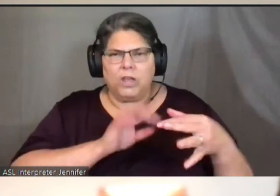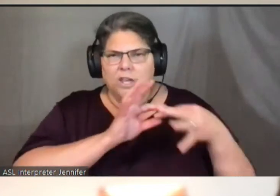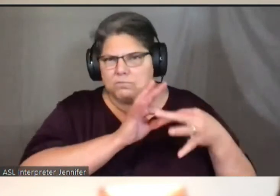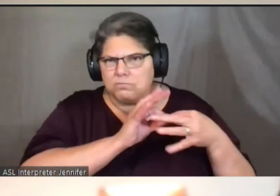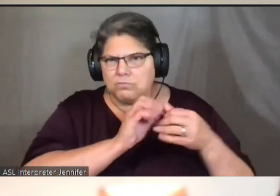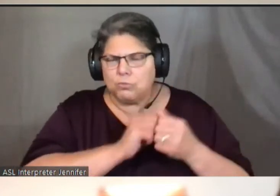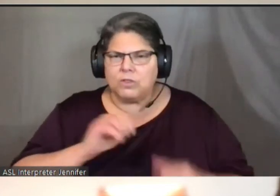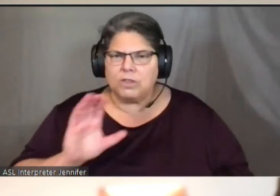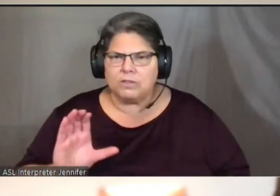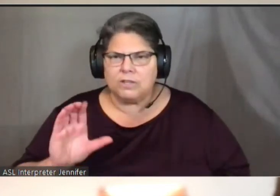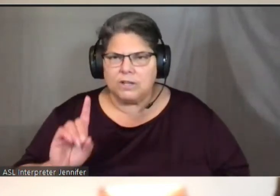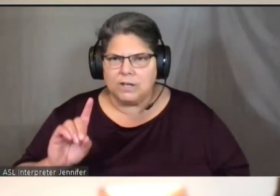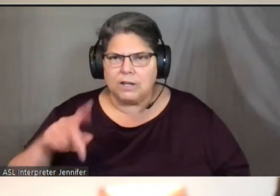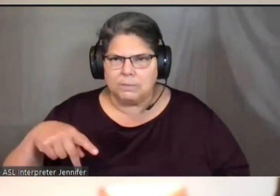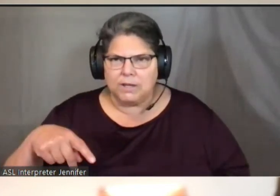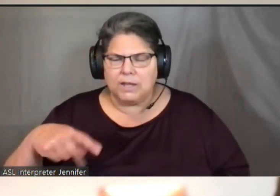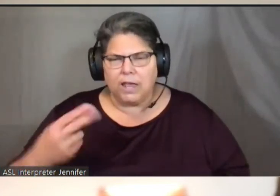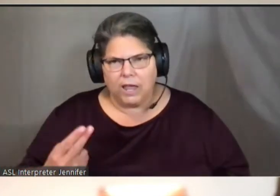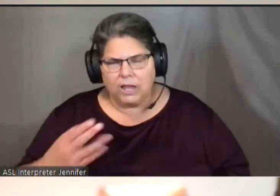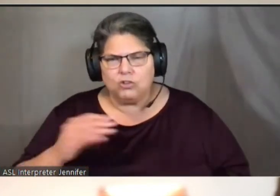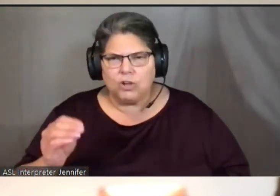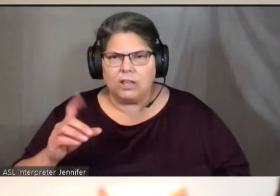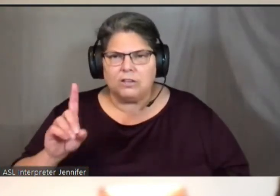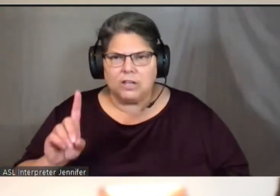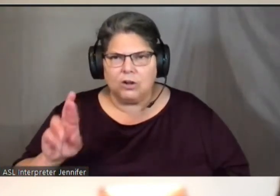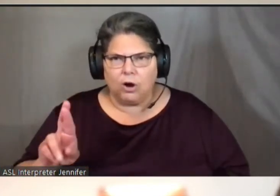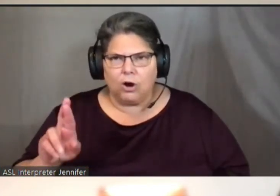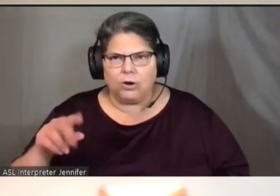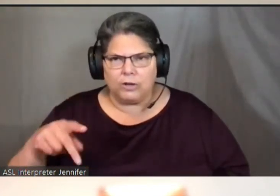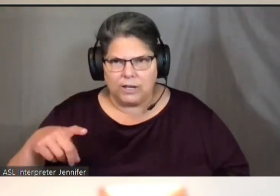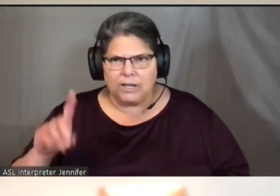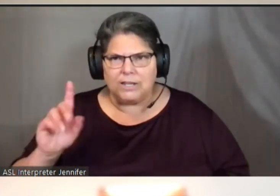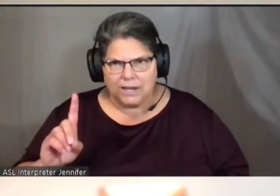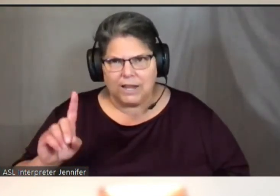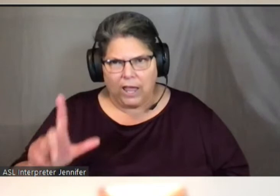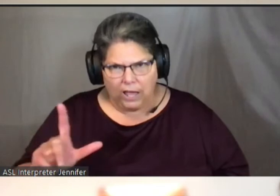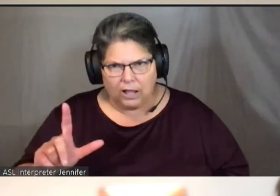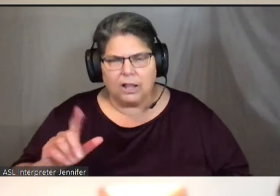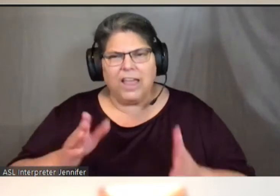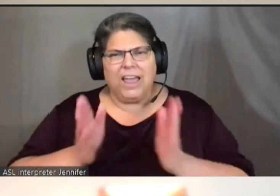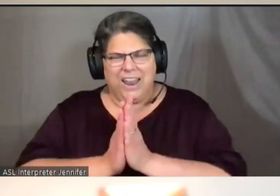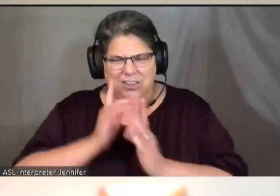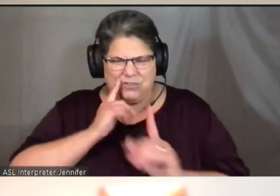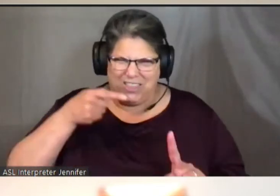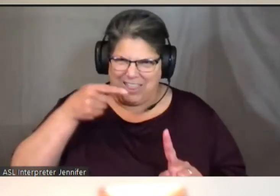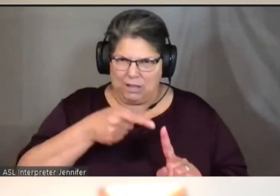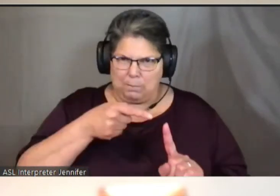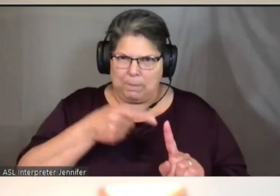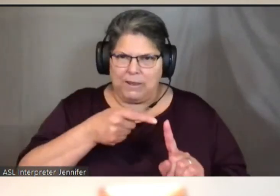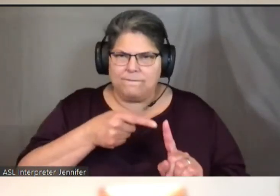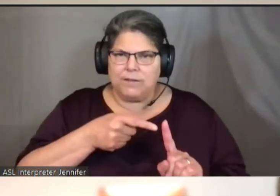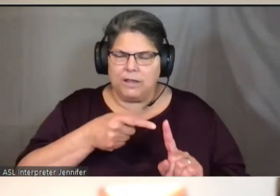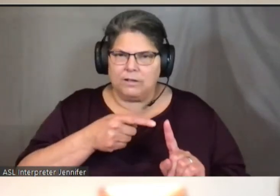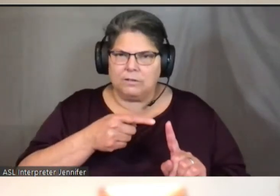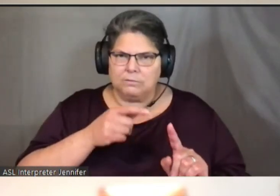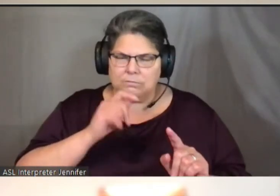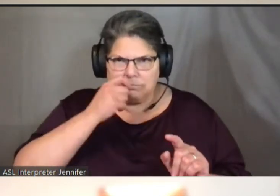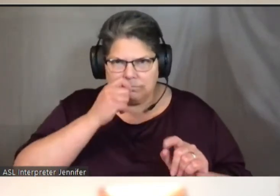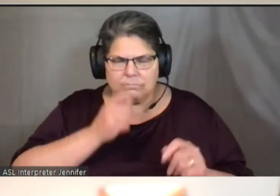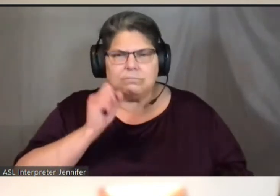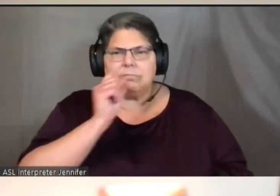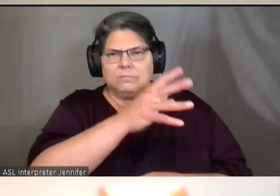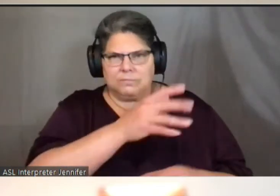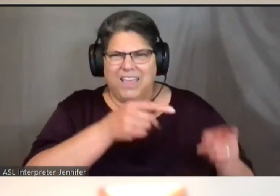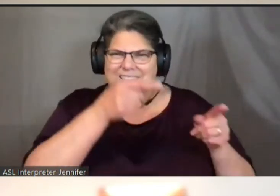and VRDL and highlight and request that particular sample for clinical reasons get whole genome